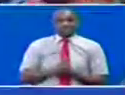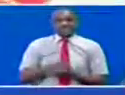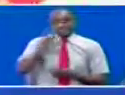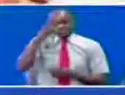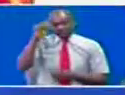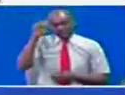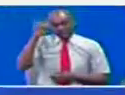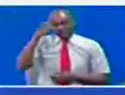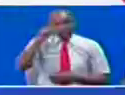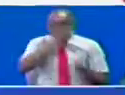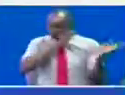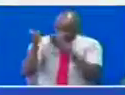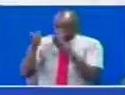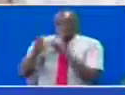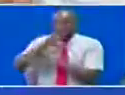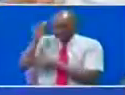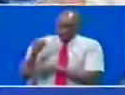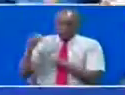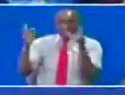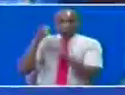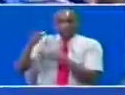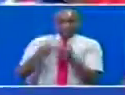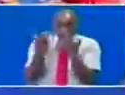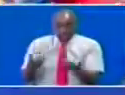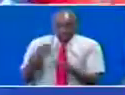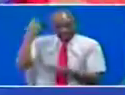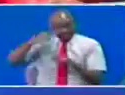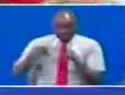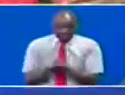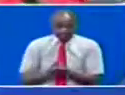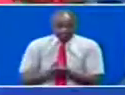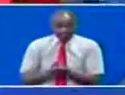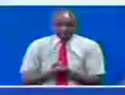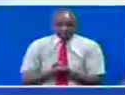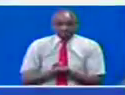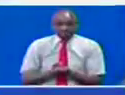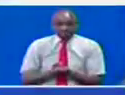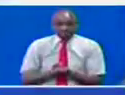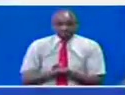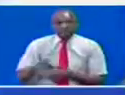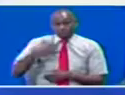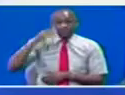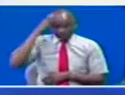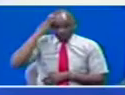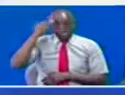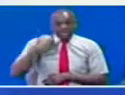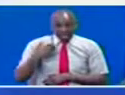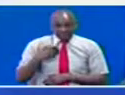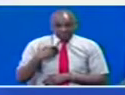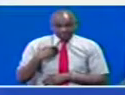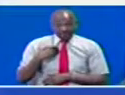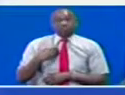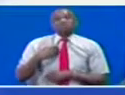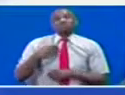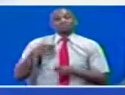will now shift focus to the Africa Club Championship that will take place next year. We know that there is a tough task